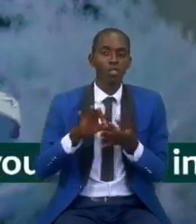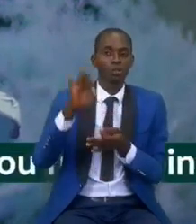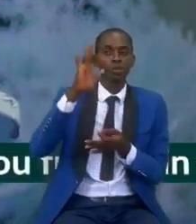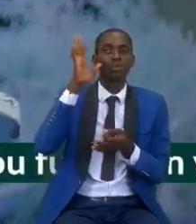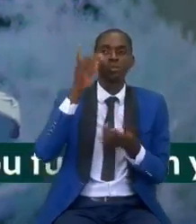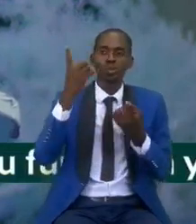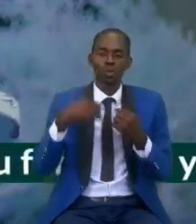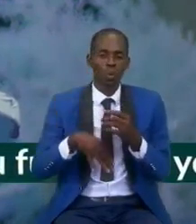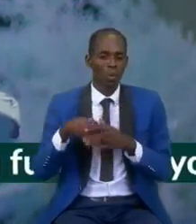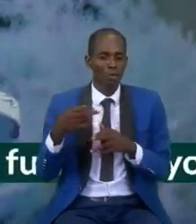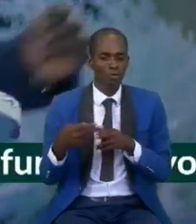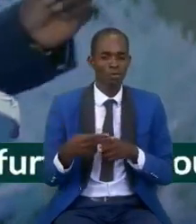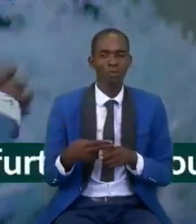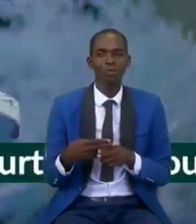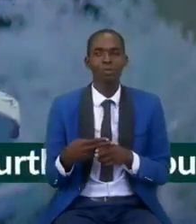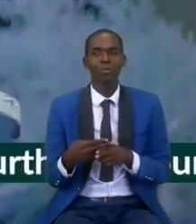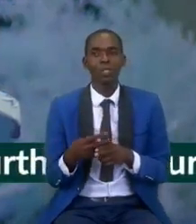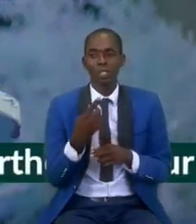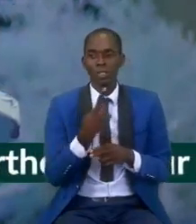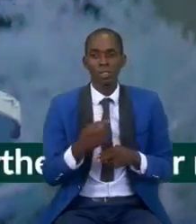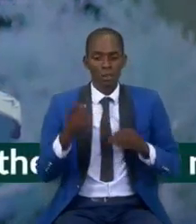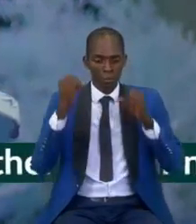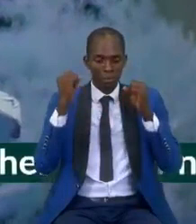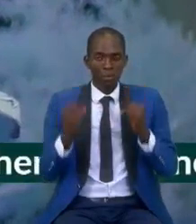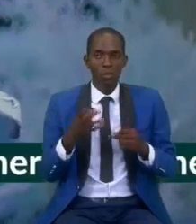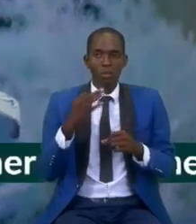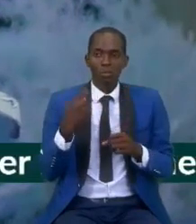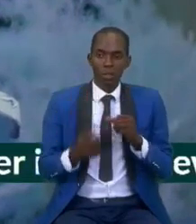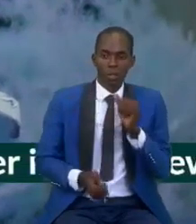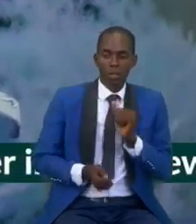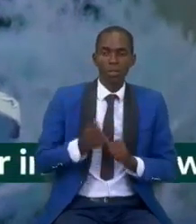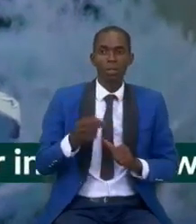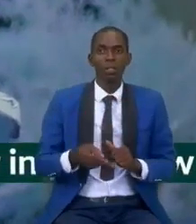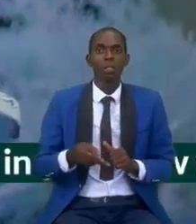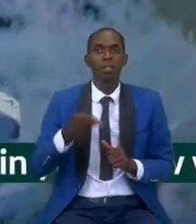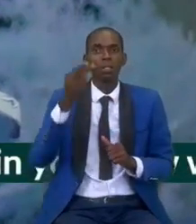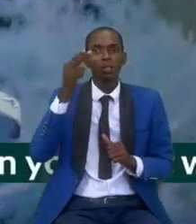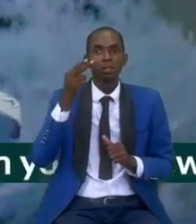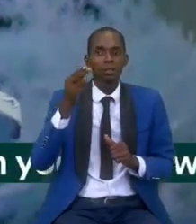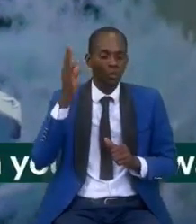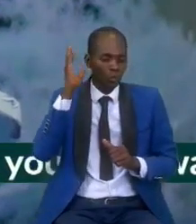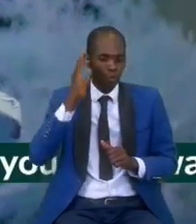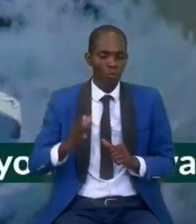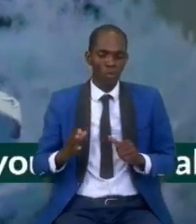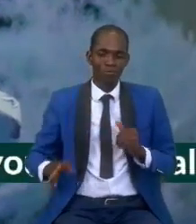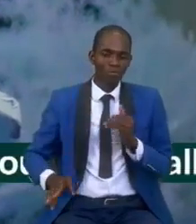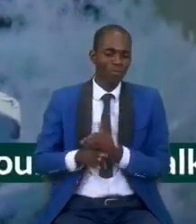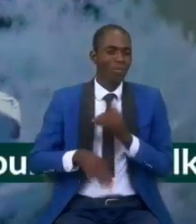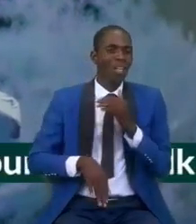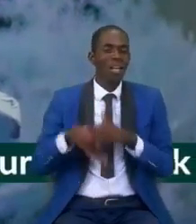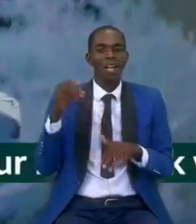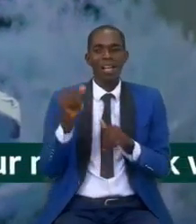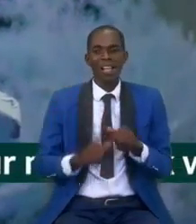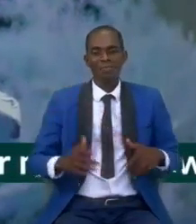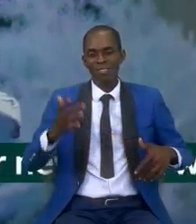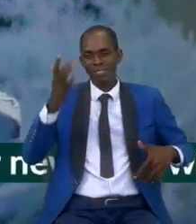highest will knock off every sickness, every disease from your life. Tonight